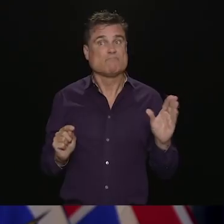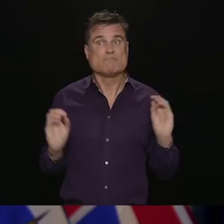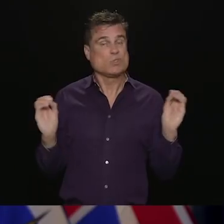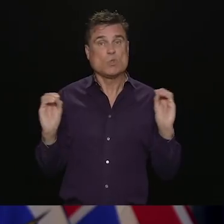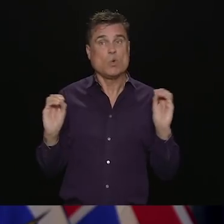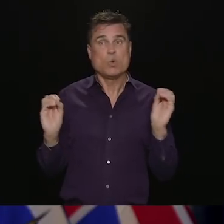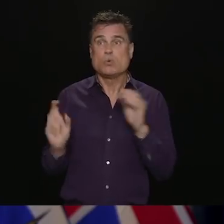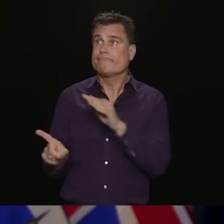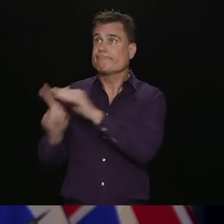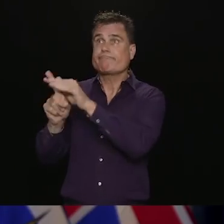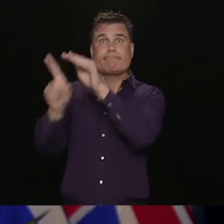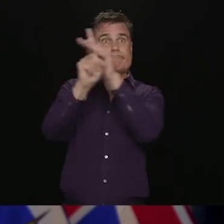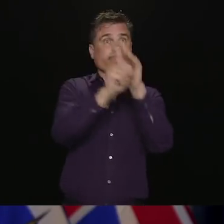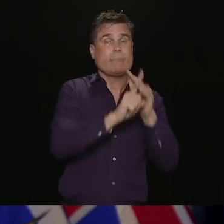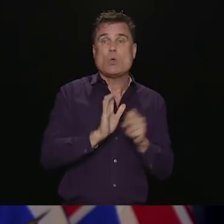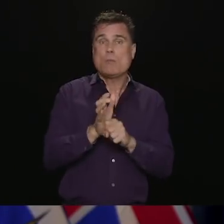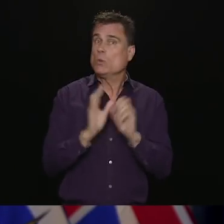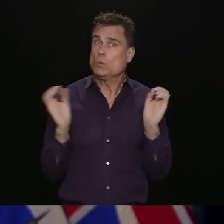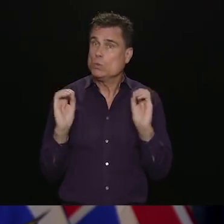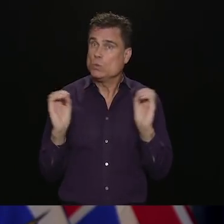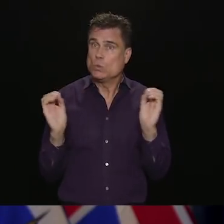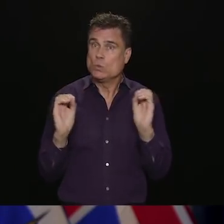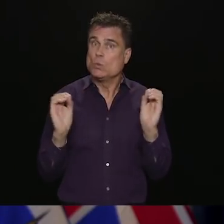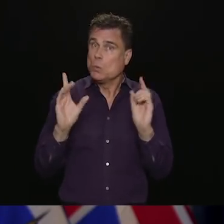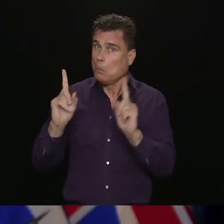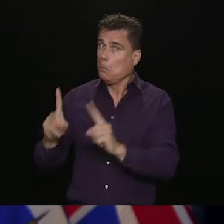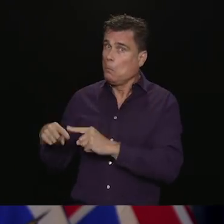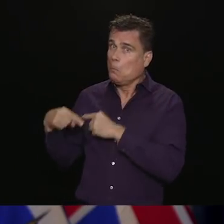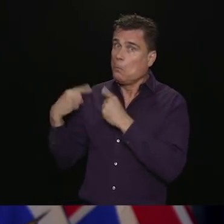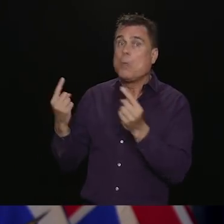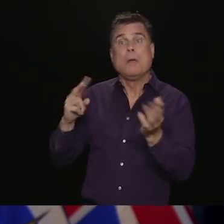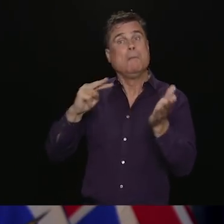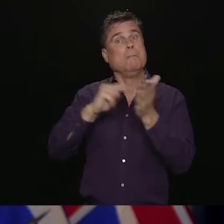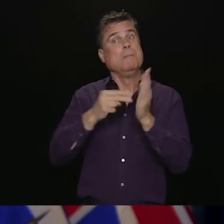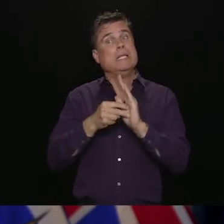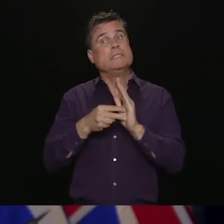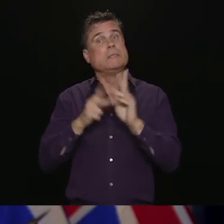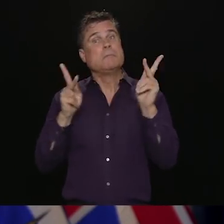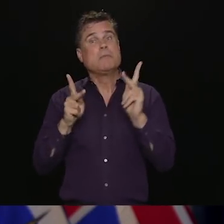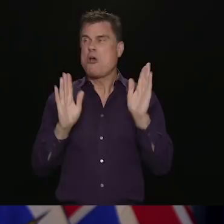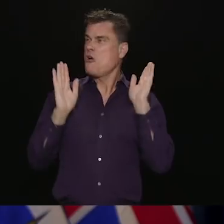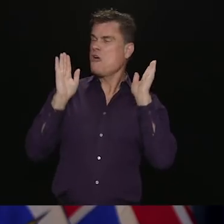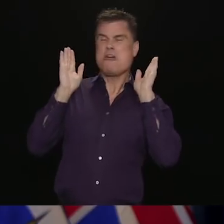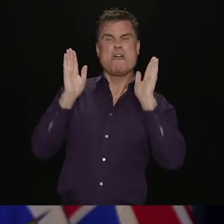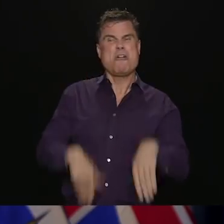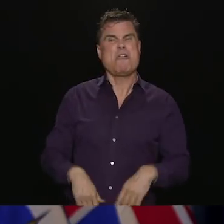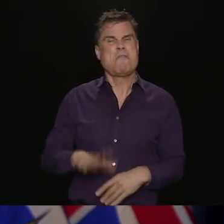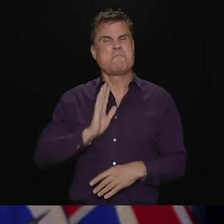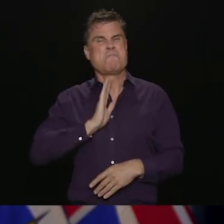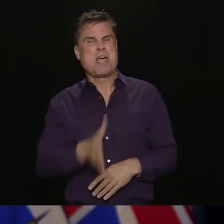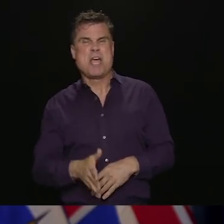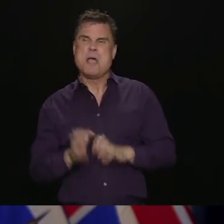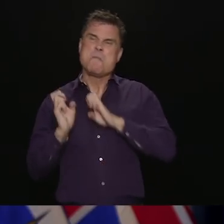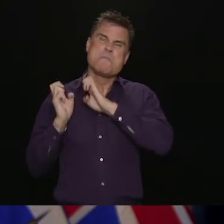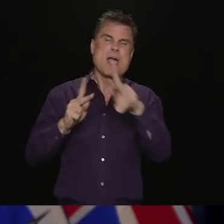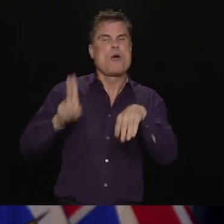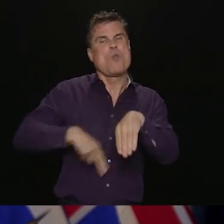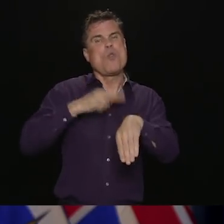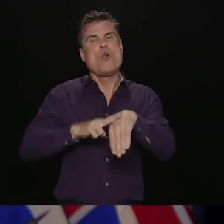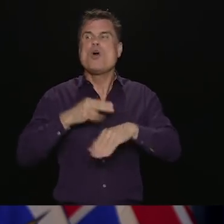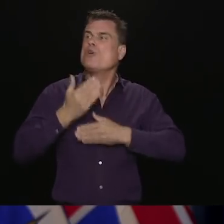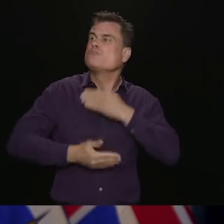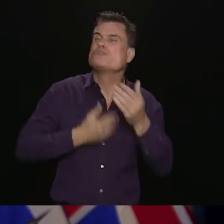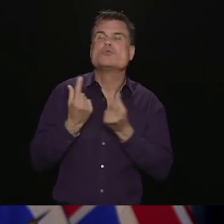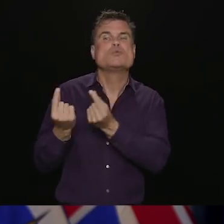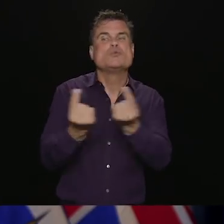like back to normal. And I know many people have connected with friends they haven't seen for a while, are getting back to work and school